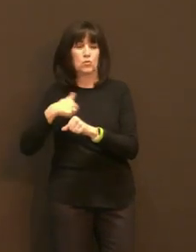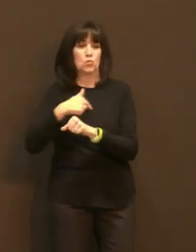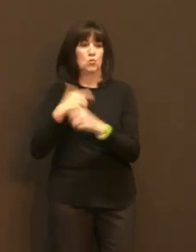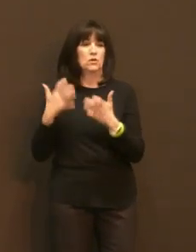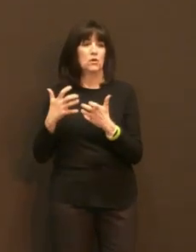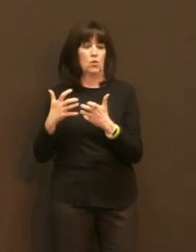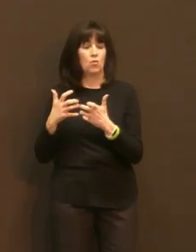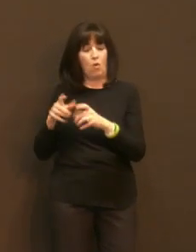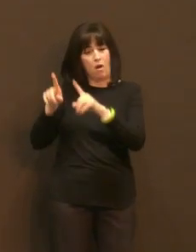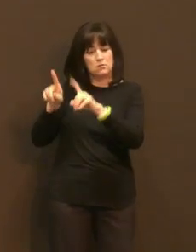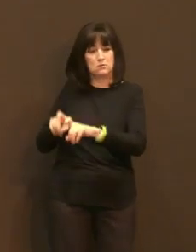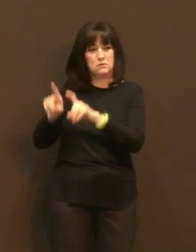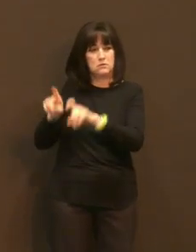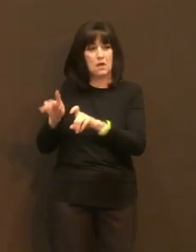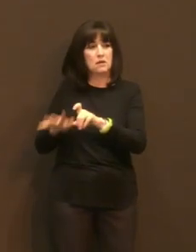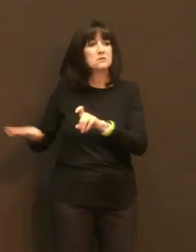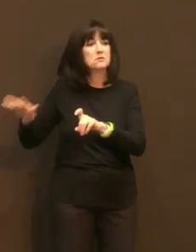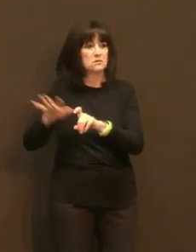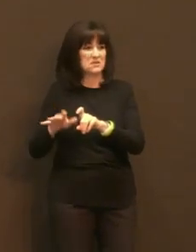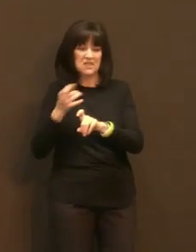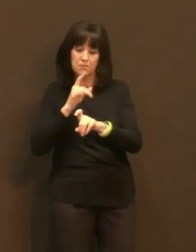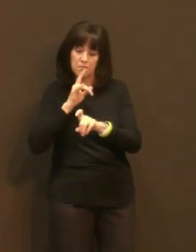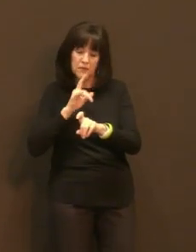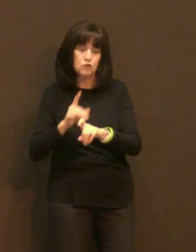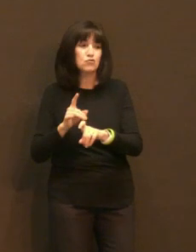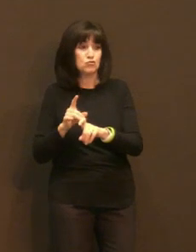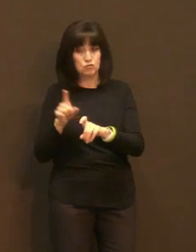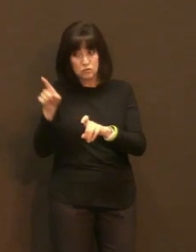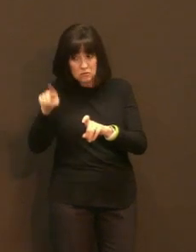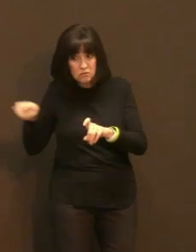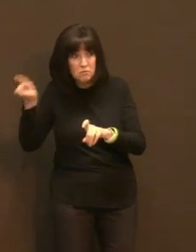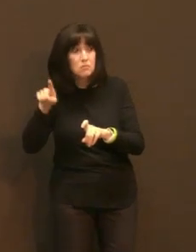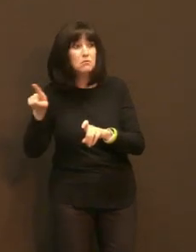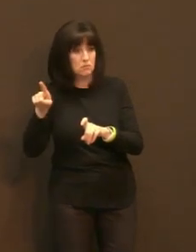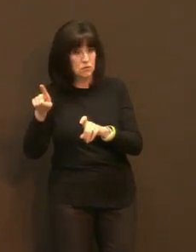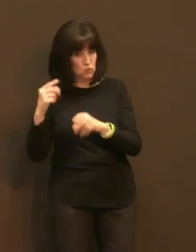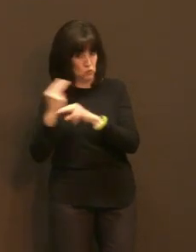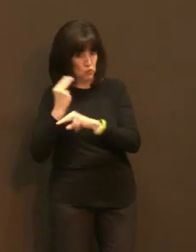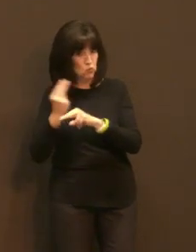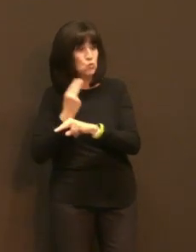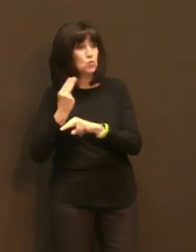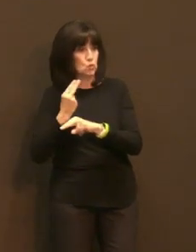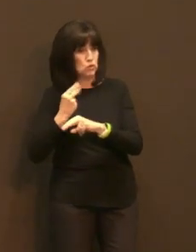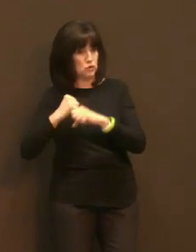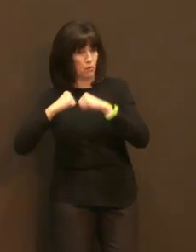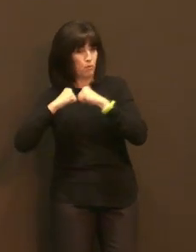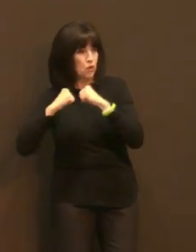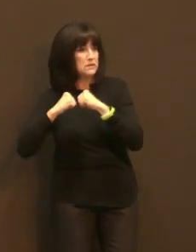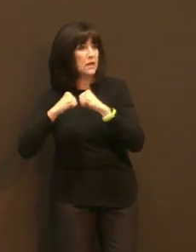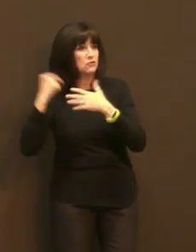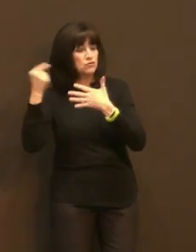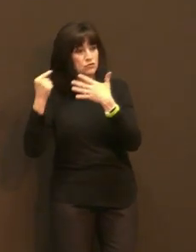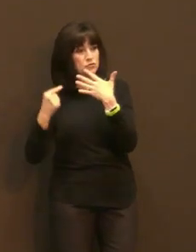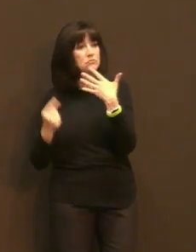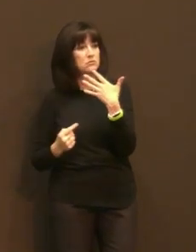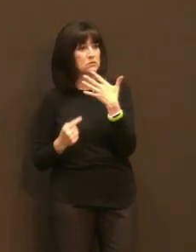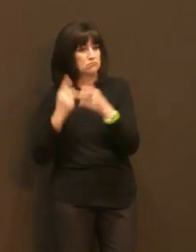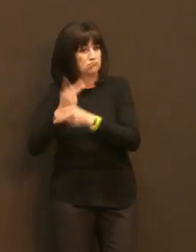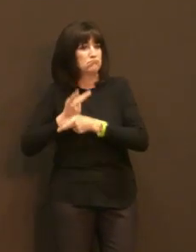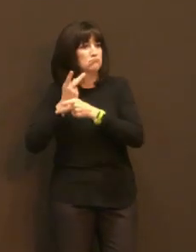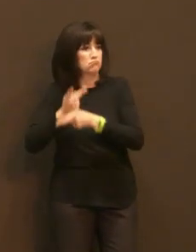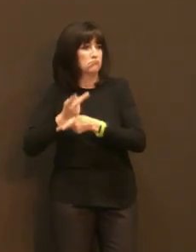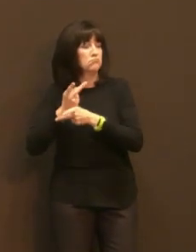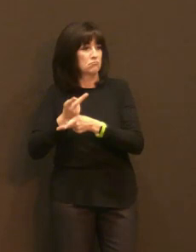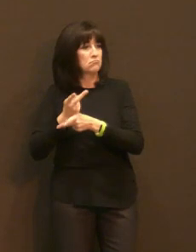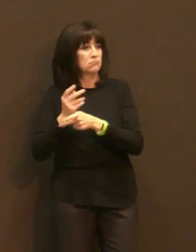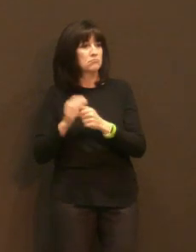that they are completely on top of infection prevention and control protocols. Is that something that you're seeing at other long-term care facilities too,